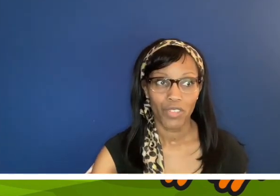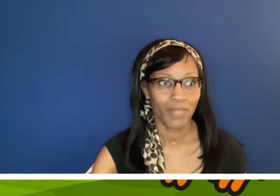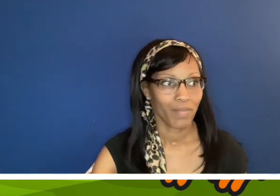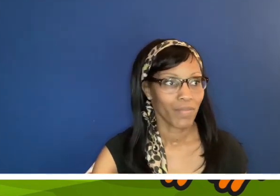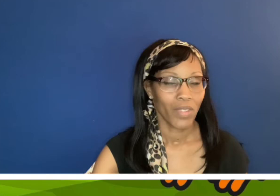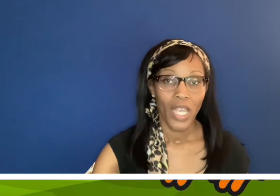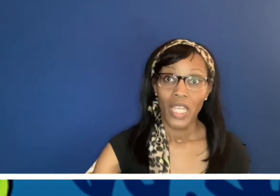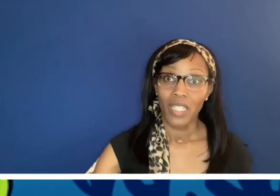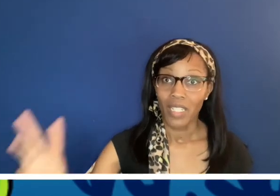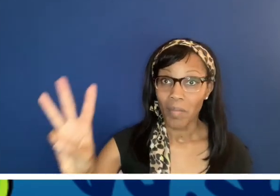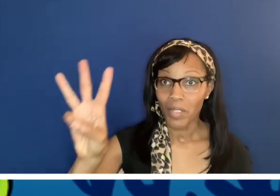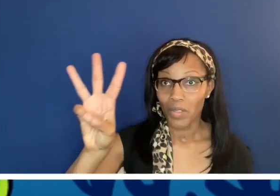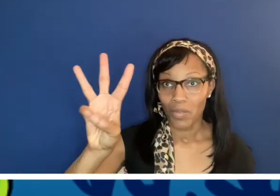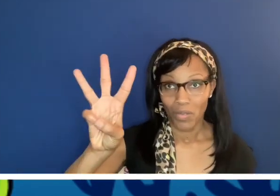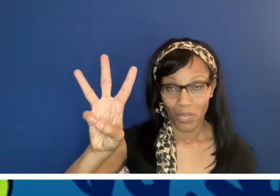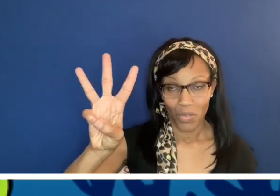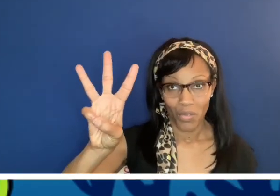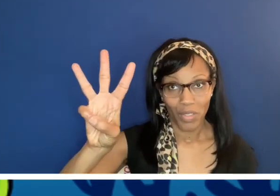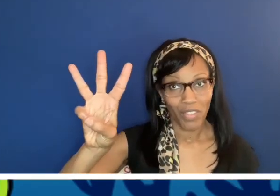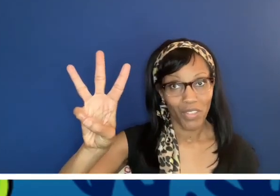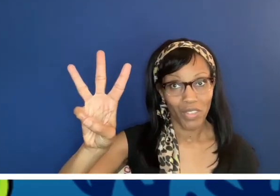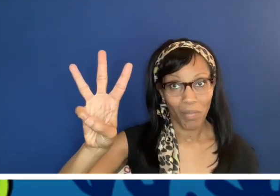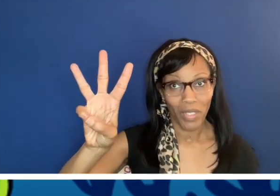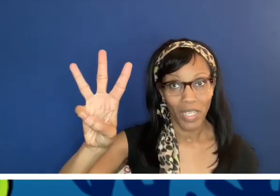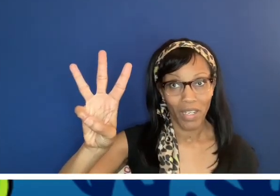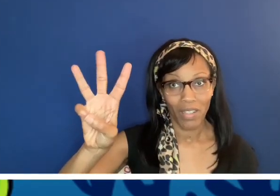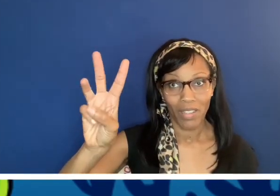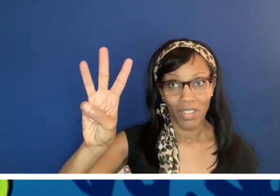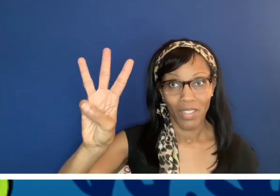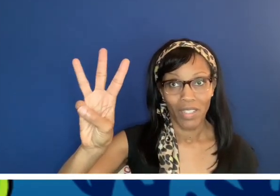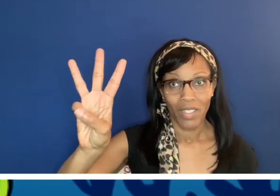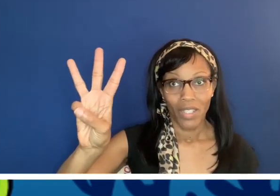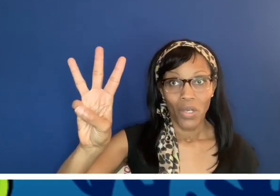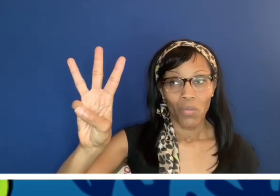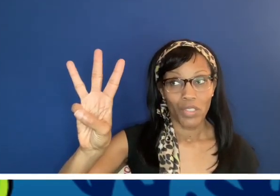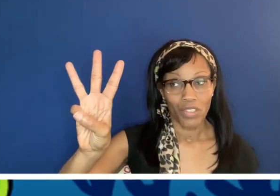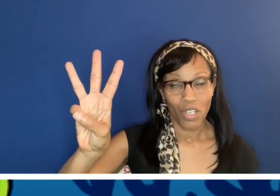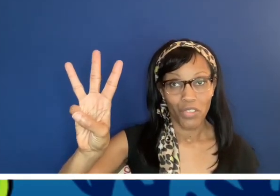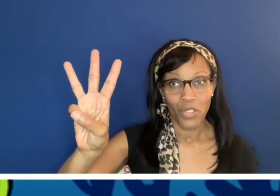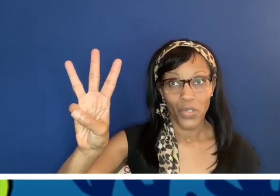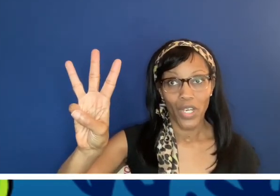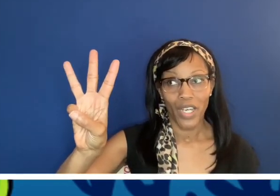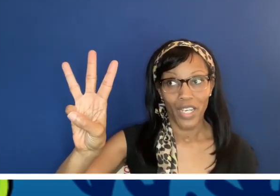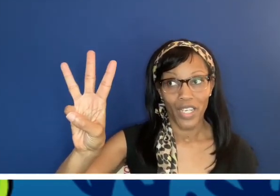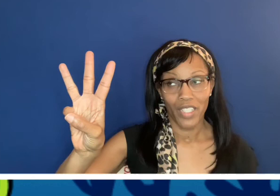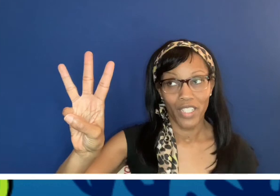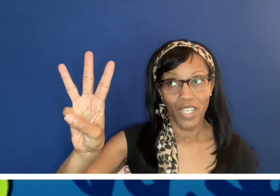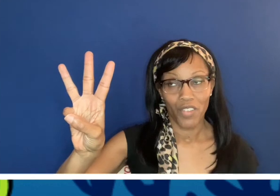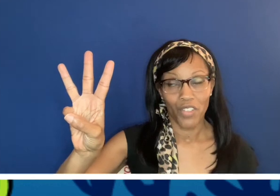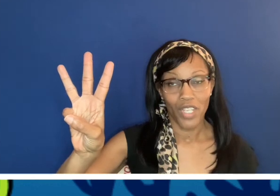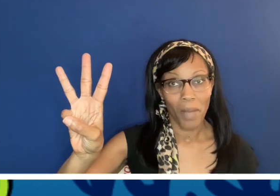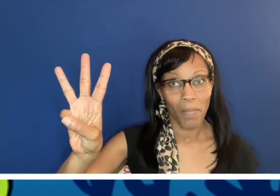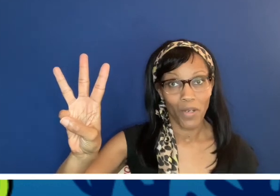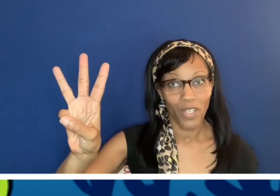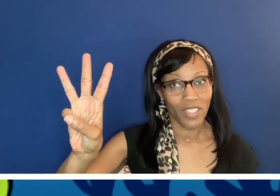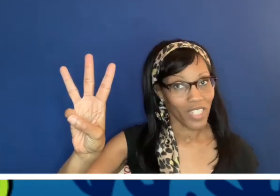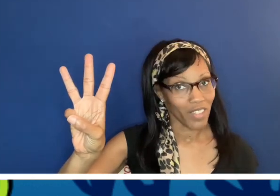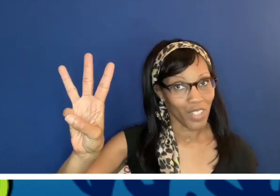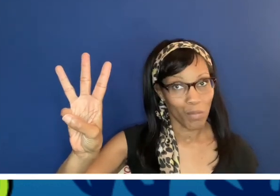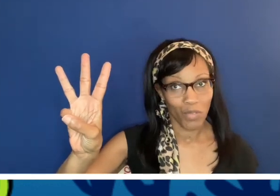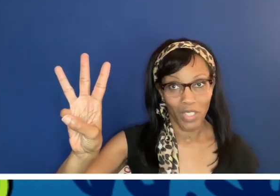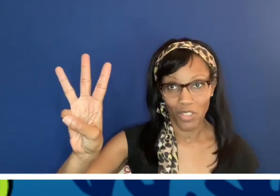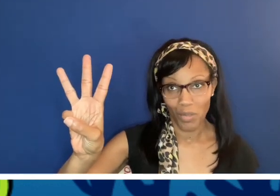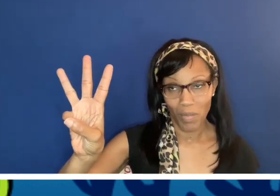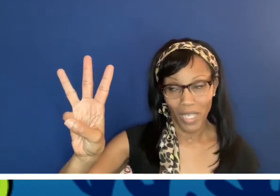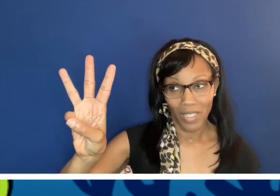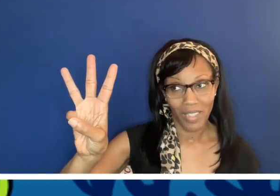Vulture. W. 3 fingers up in the air, which is also another number, and it's not the